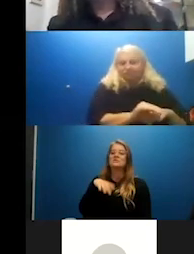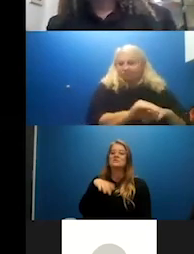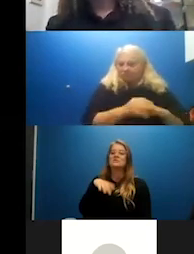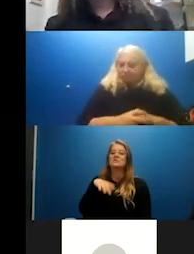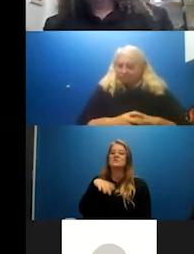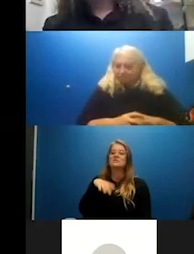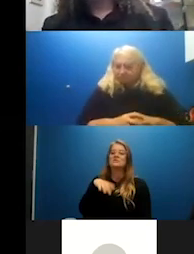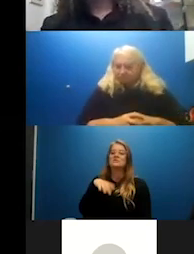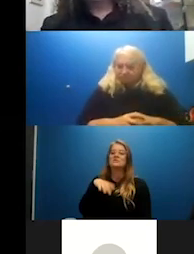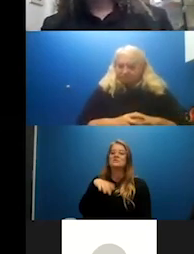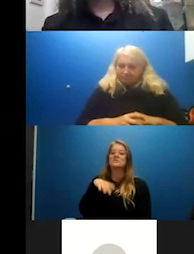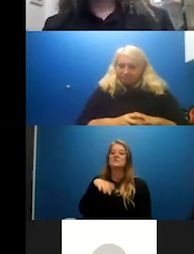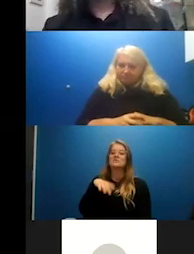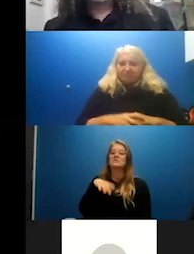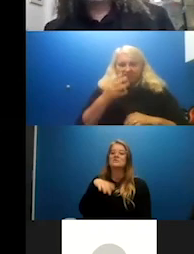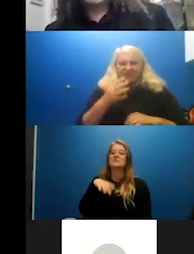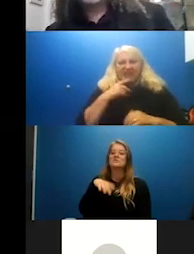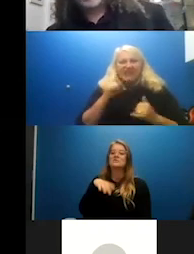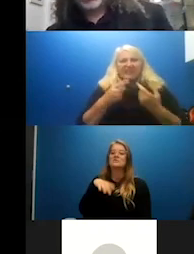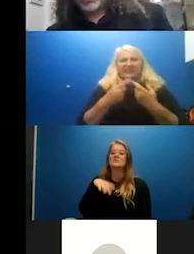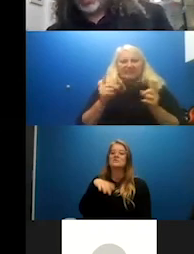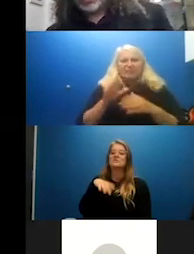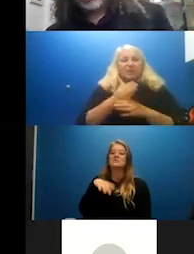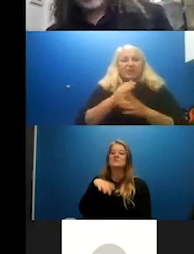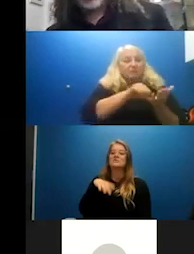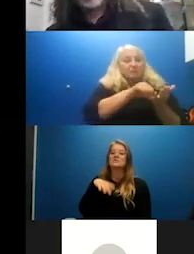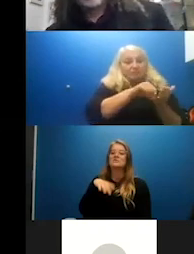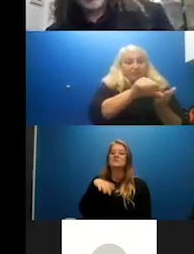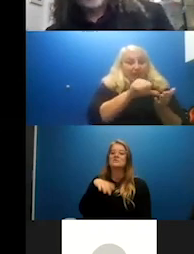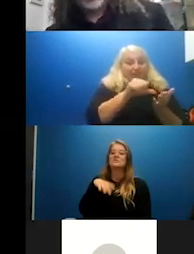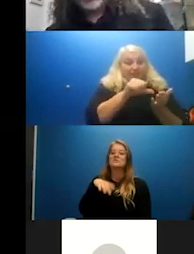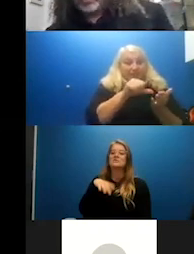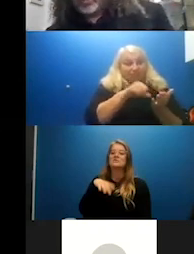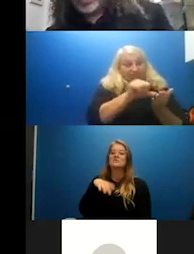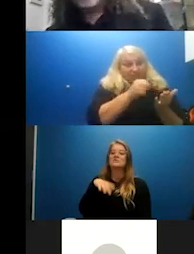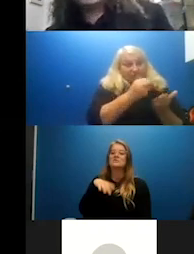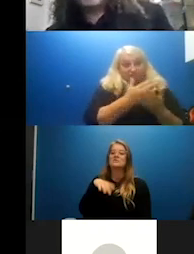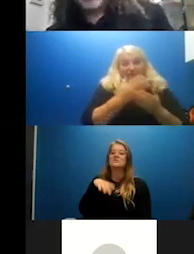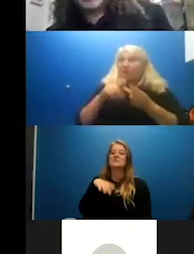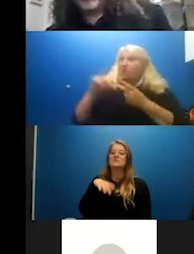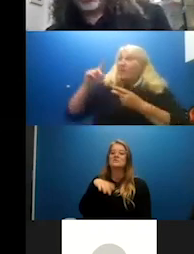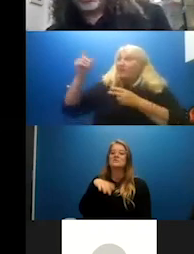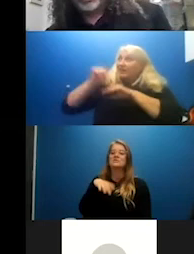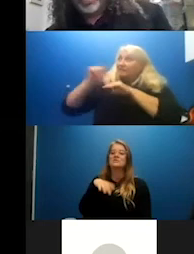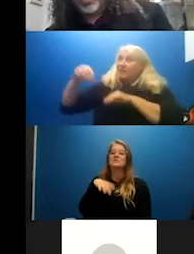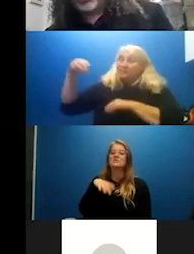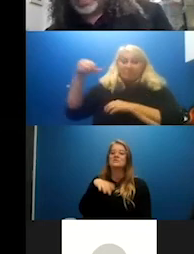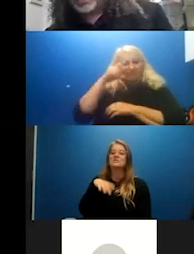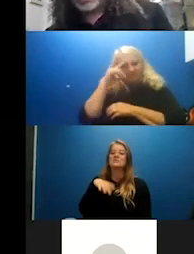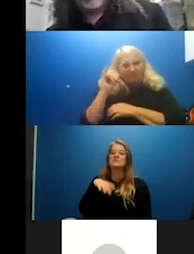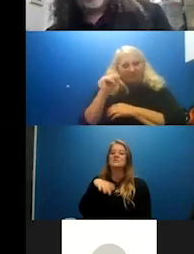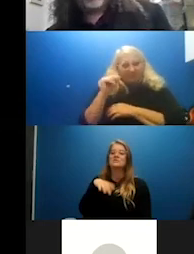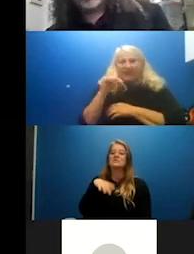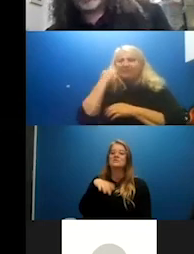So the difference between a government-sanctioned and paid resource is quite simple. Everything where the government pays for it or